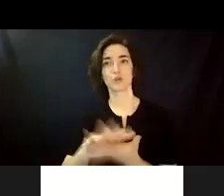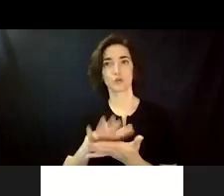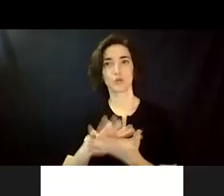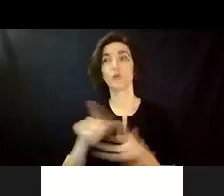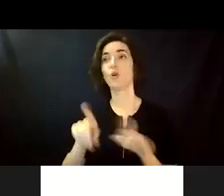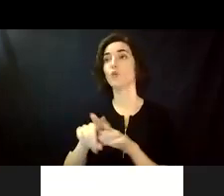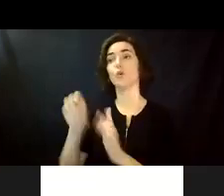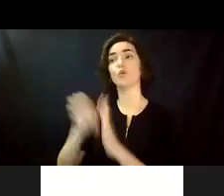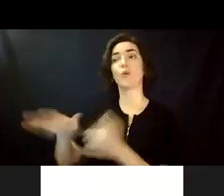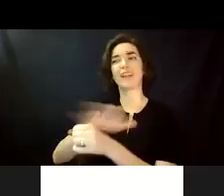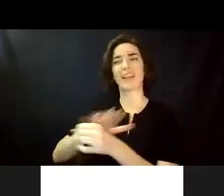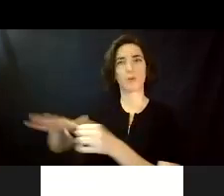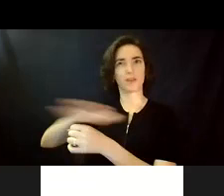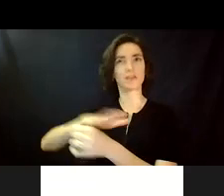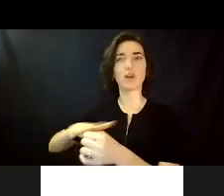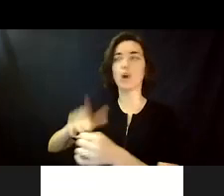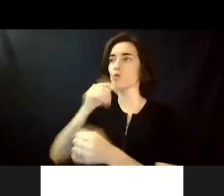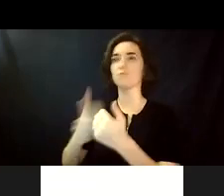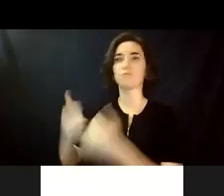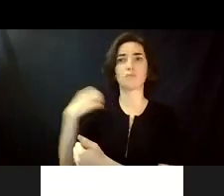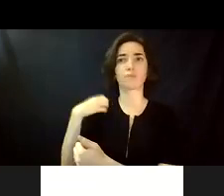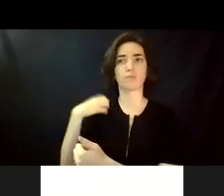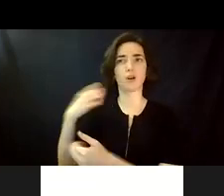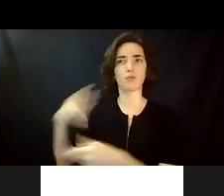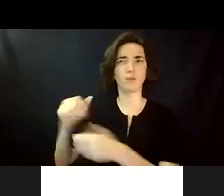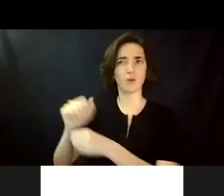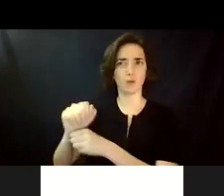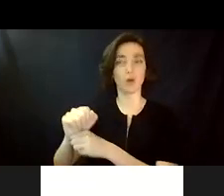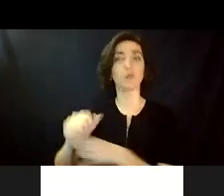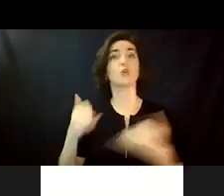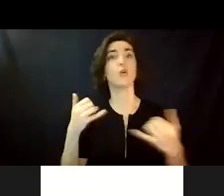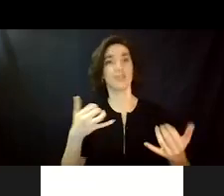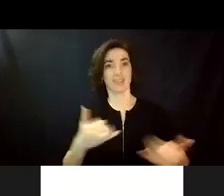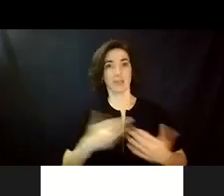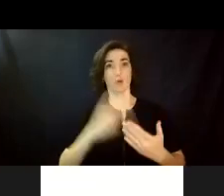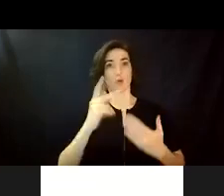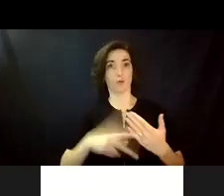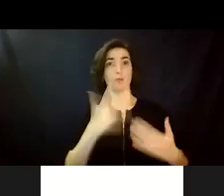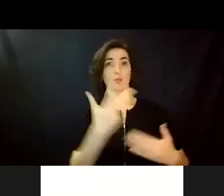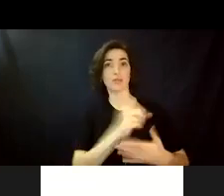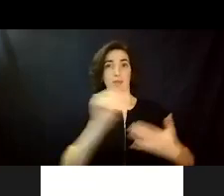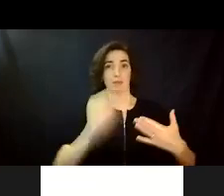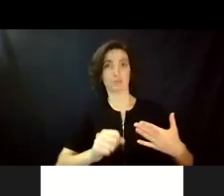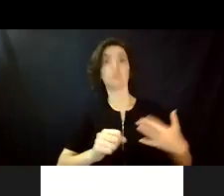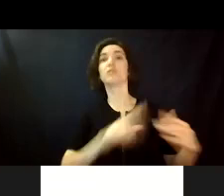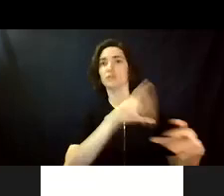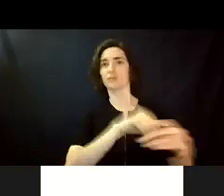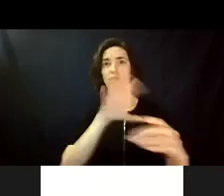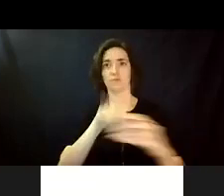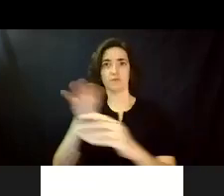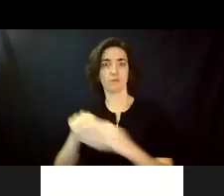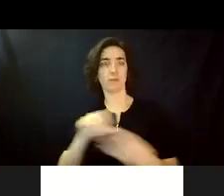area. So it's a 3-semester program where students participate in courses at Delgado Community College. They also engage in professional career